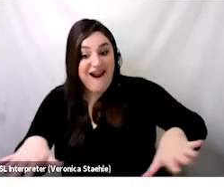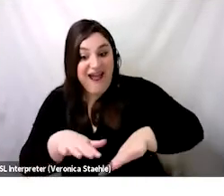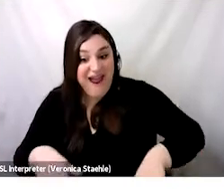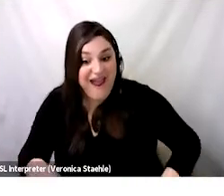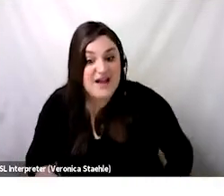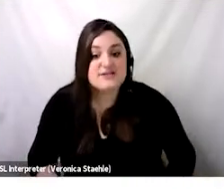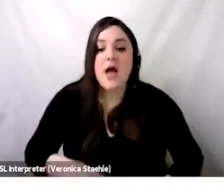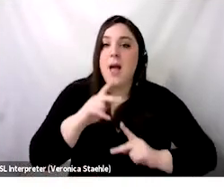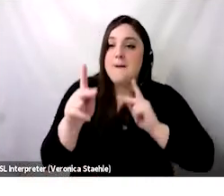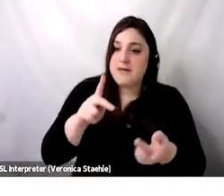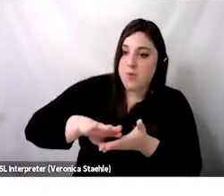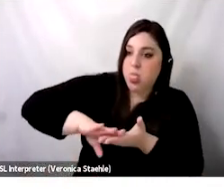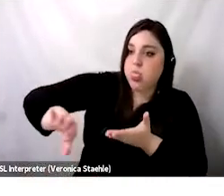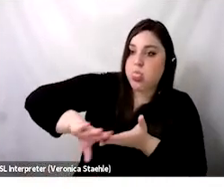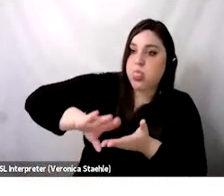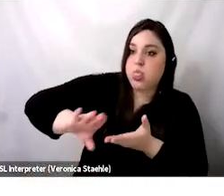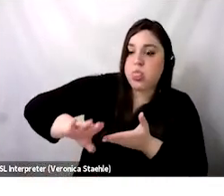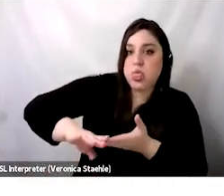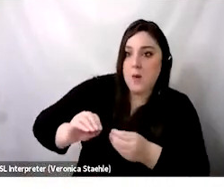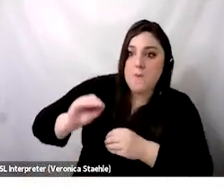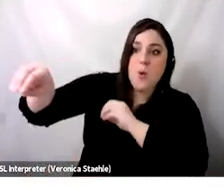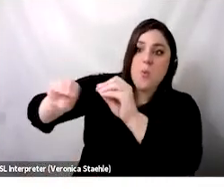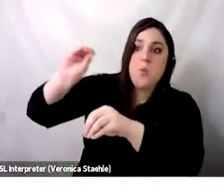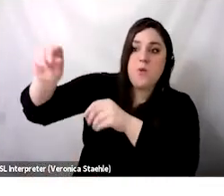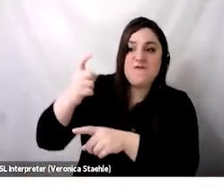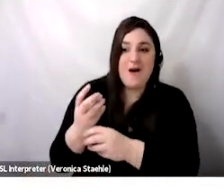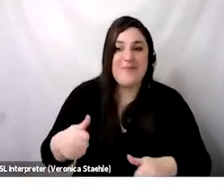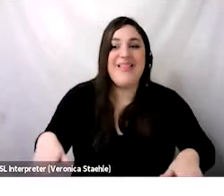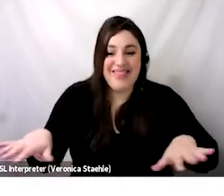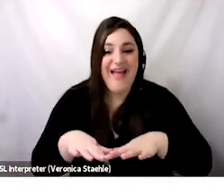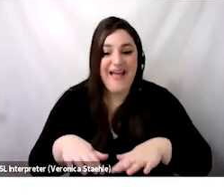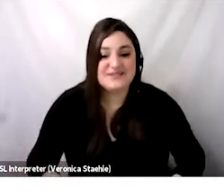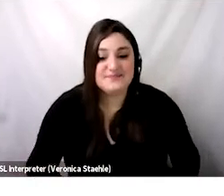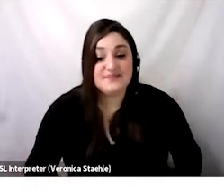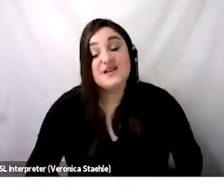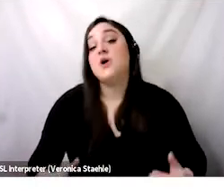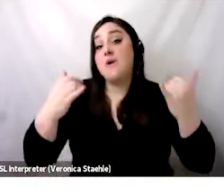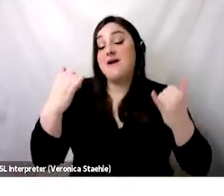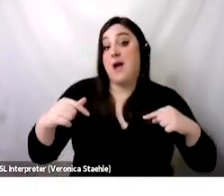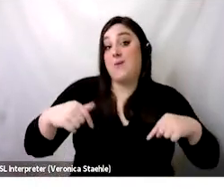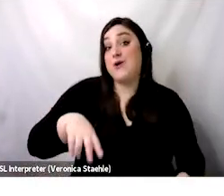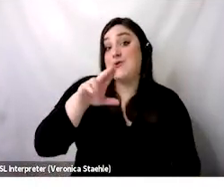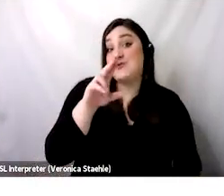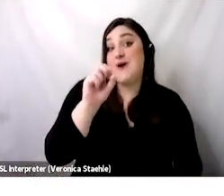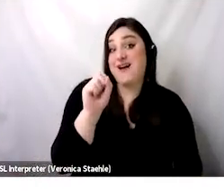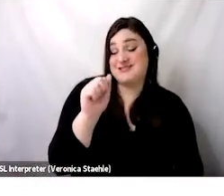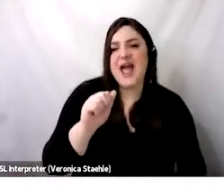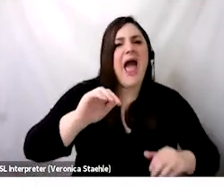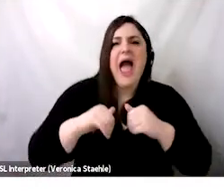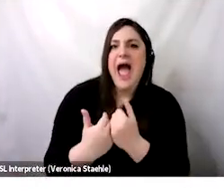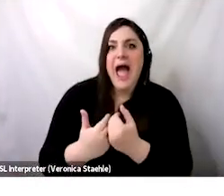textile industry in the United States, the wealth of this country was built on the backs of